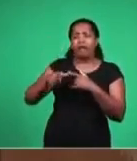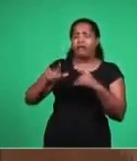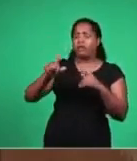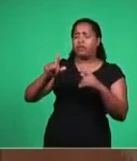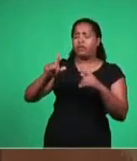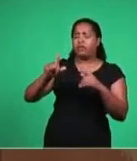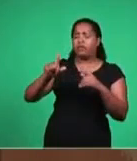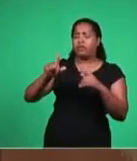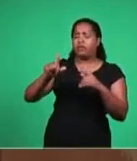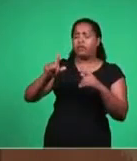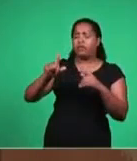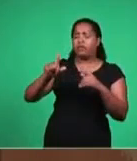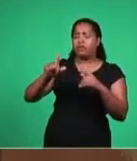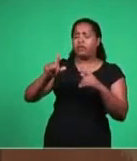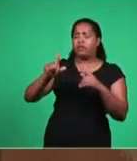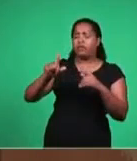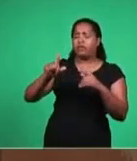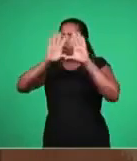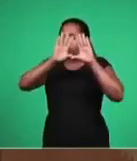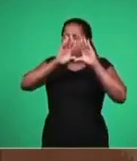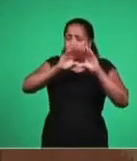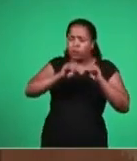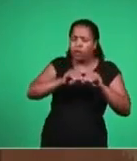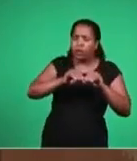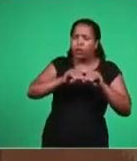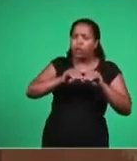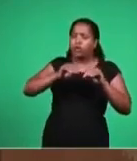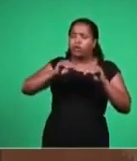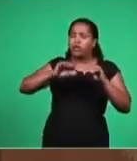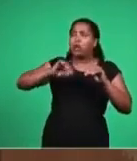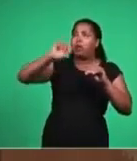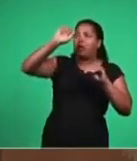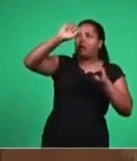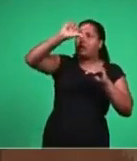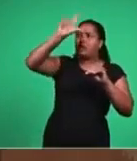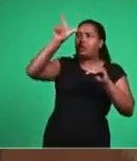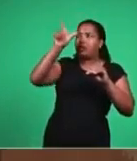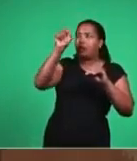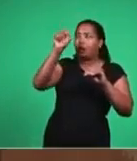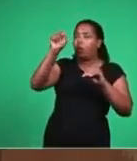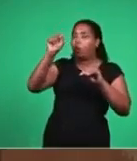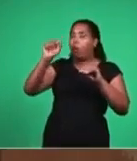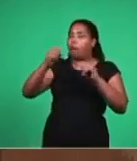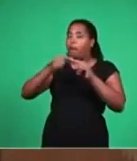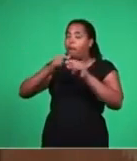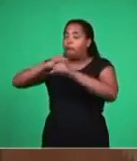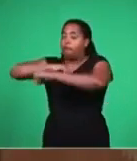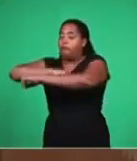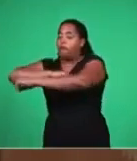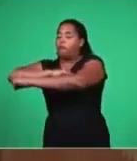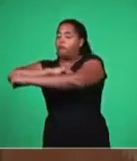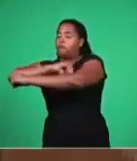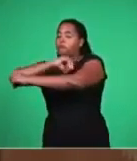who was through the night and the moon, and